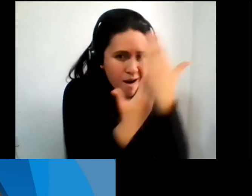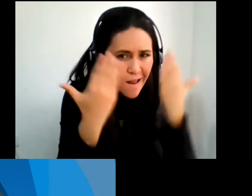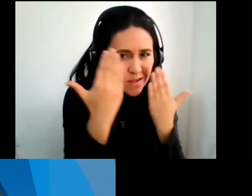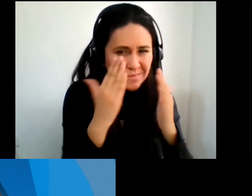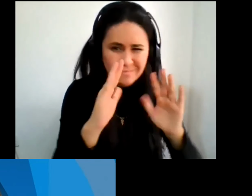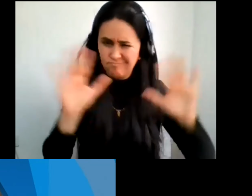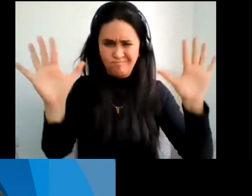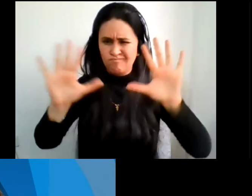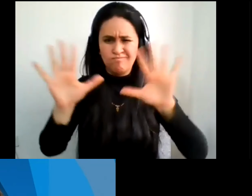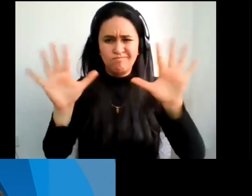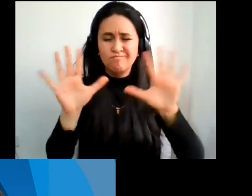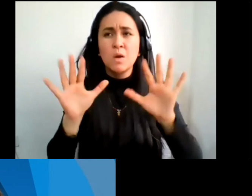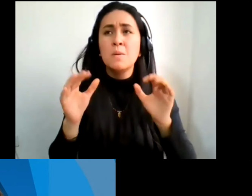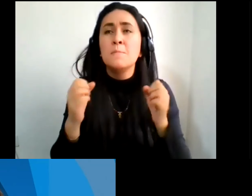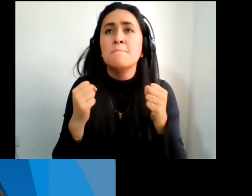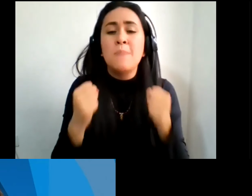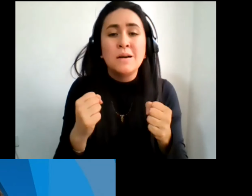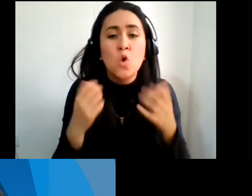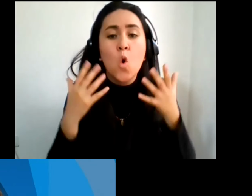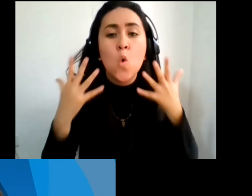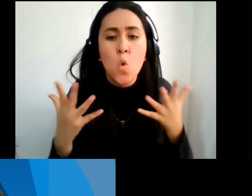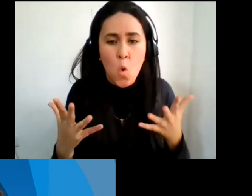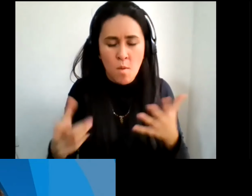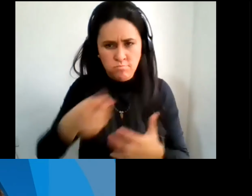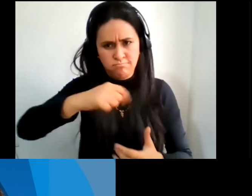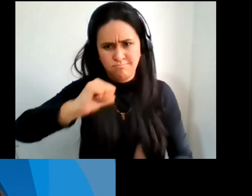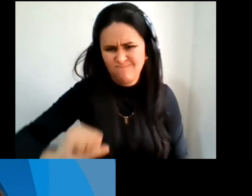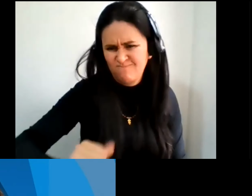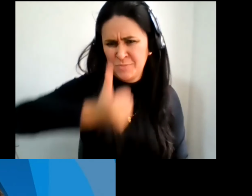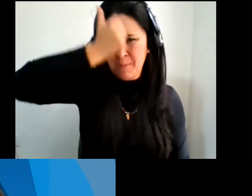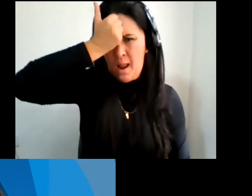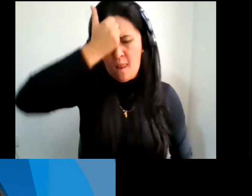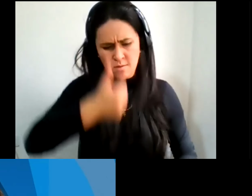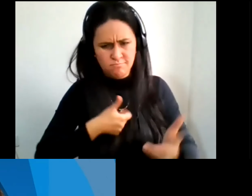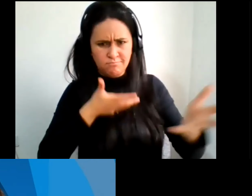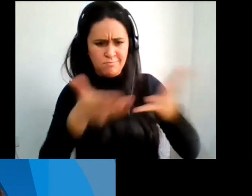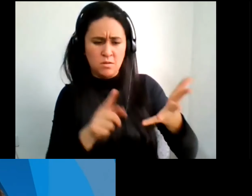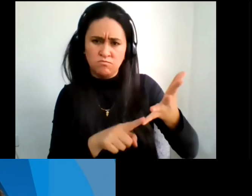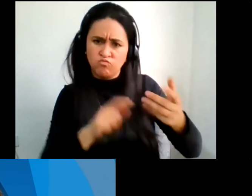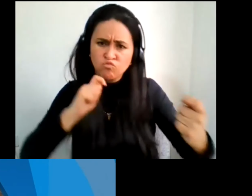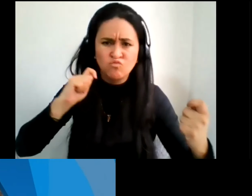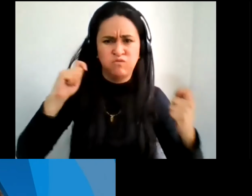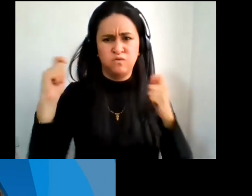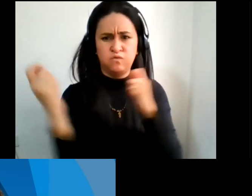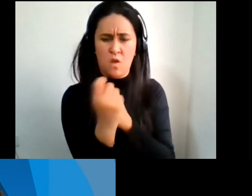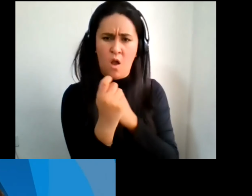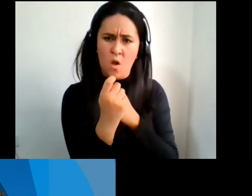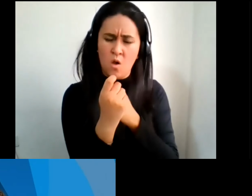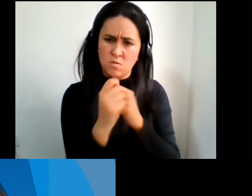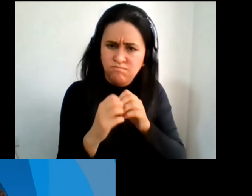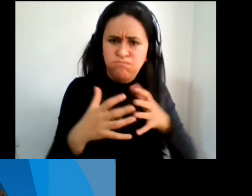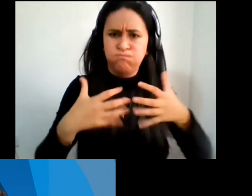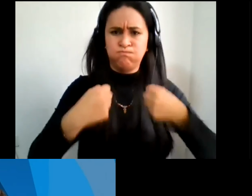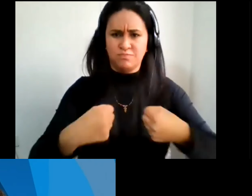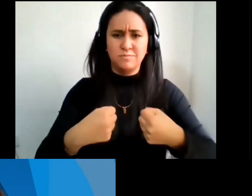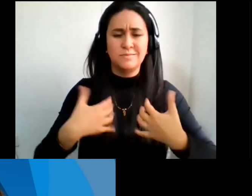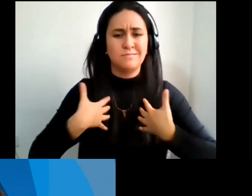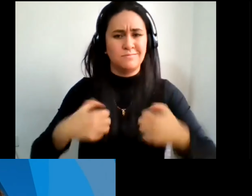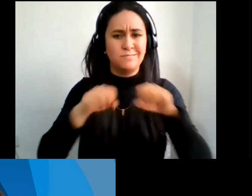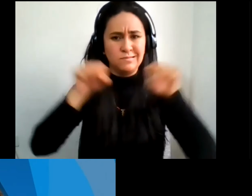barriers, but as one of the fundamental lines for transformation of the health